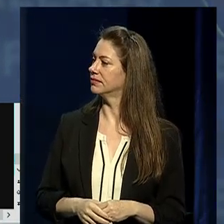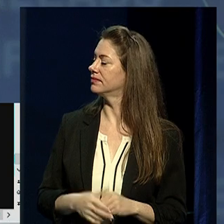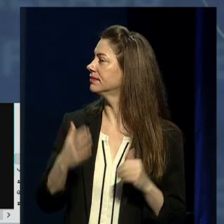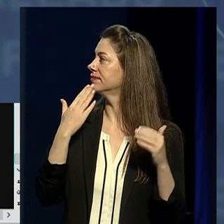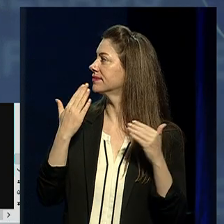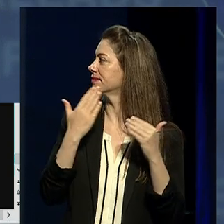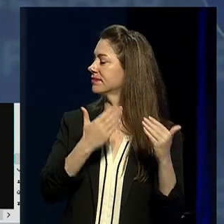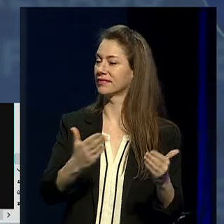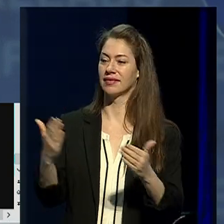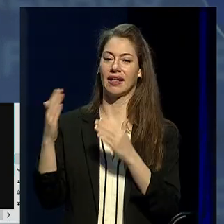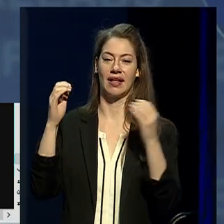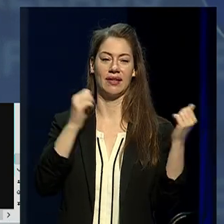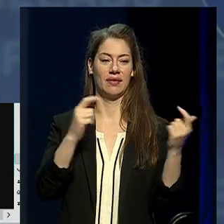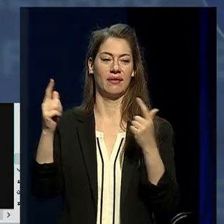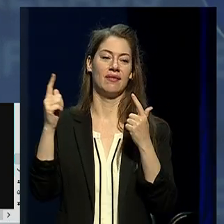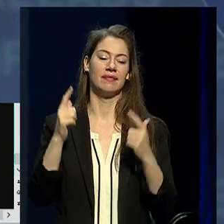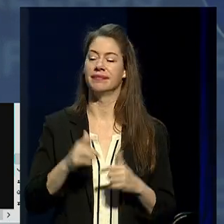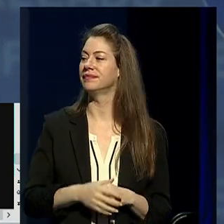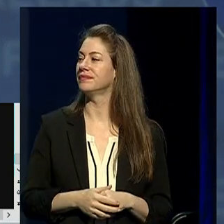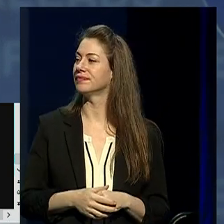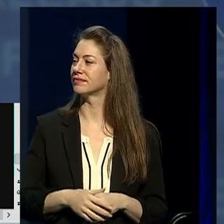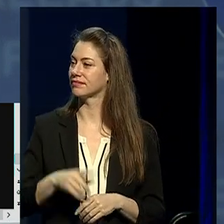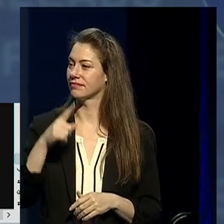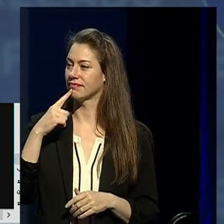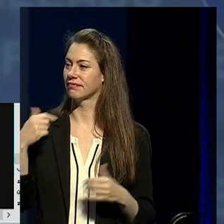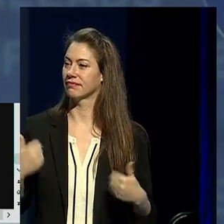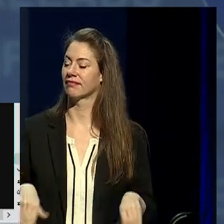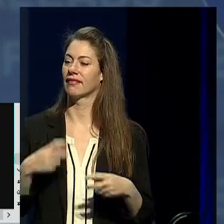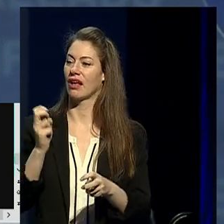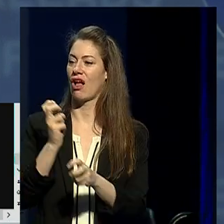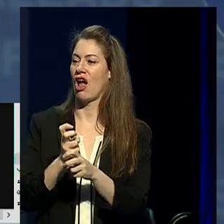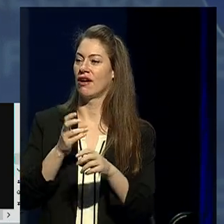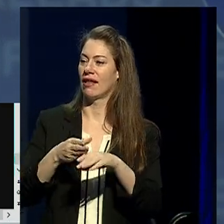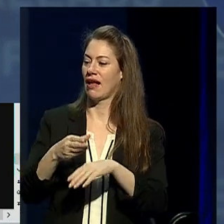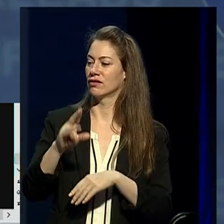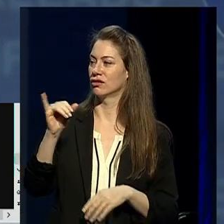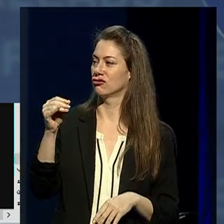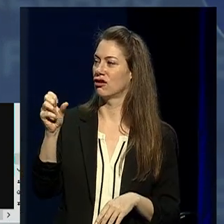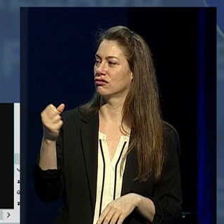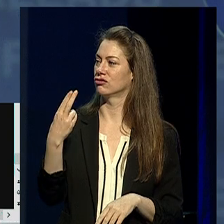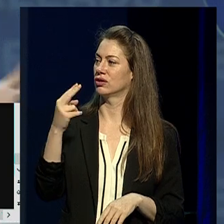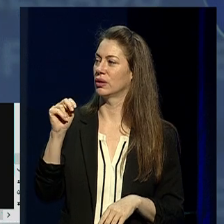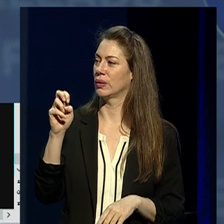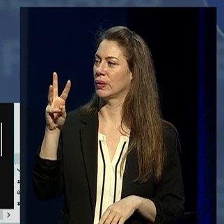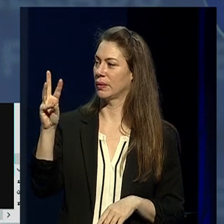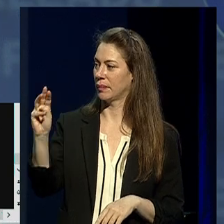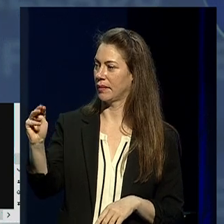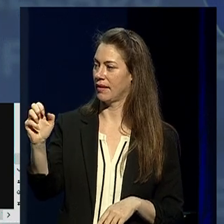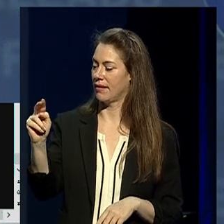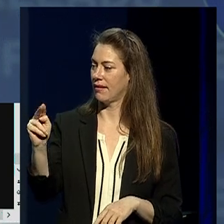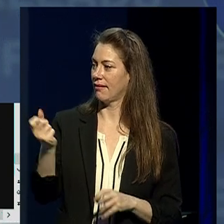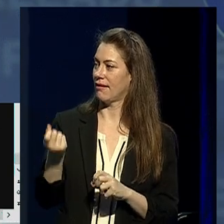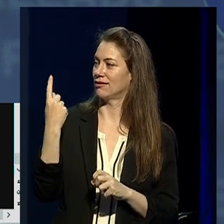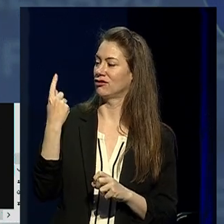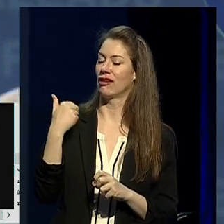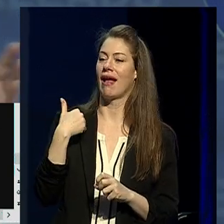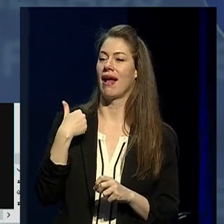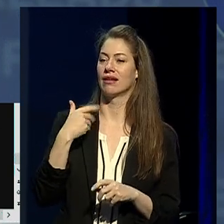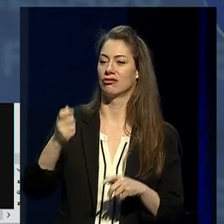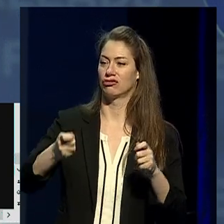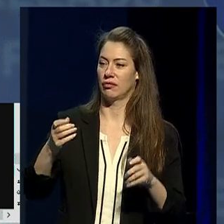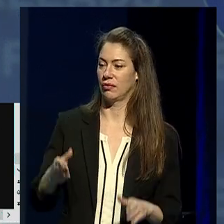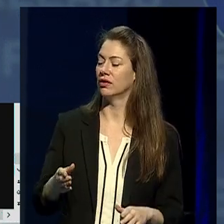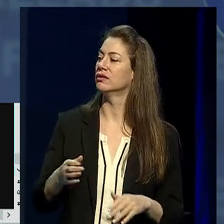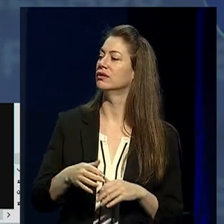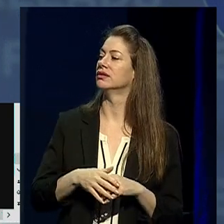Thank you, brothers and sisters. It's really hard to follow Josh Newman. You know, last year I had my drummers,